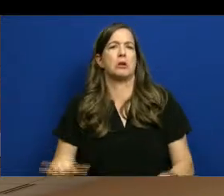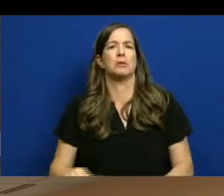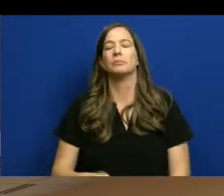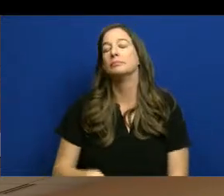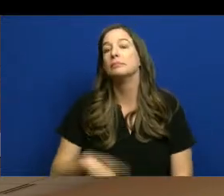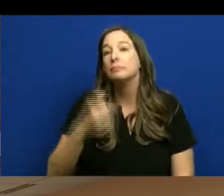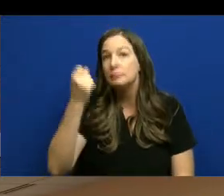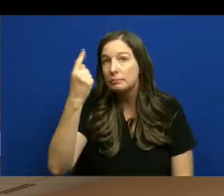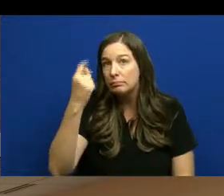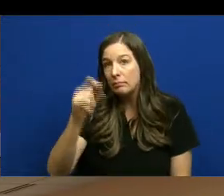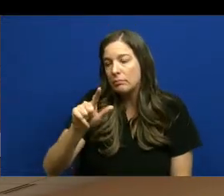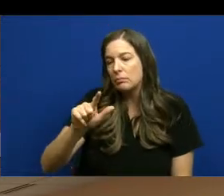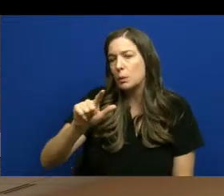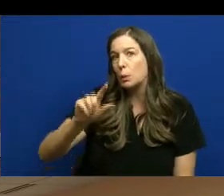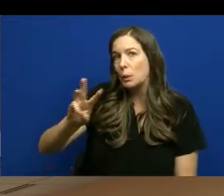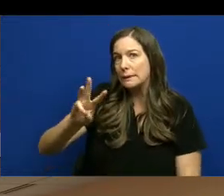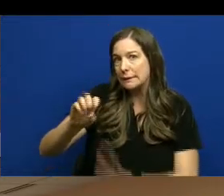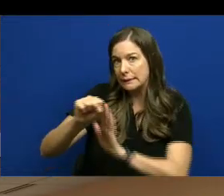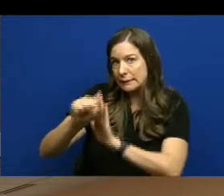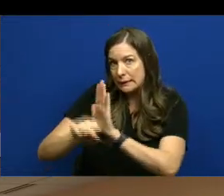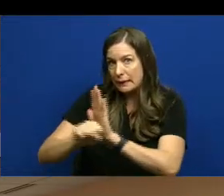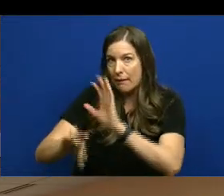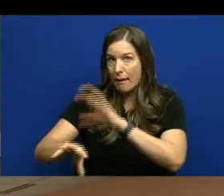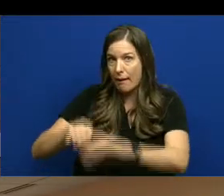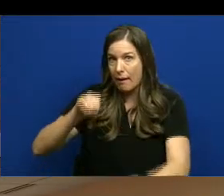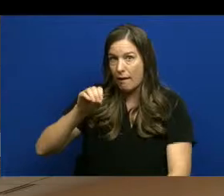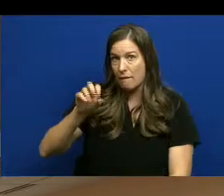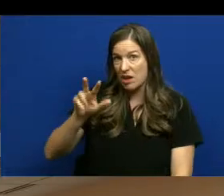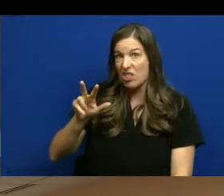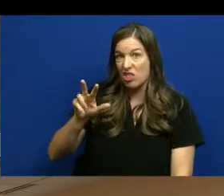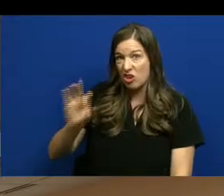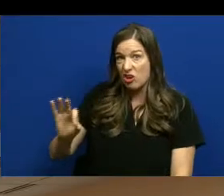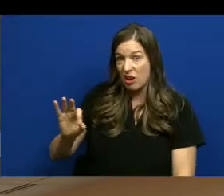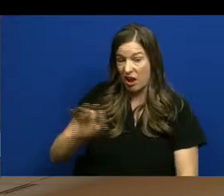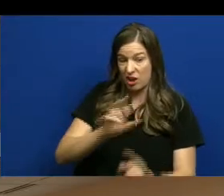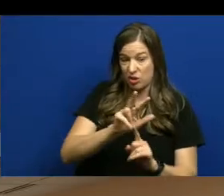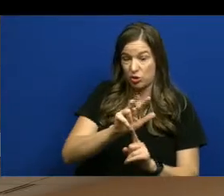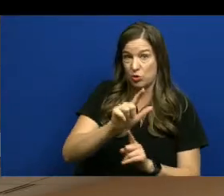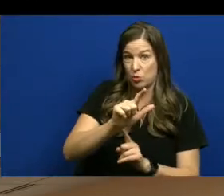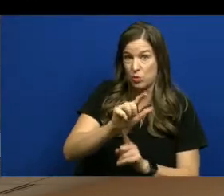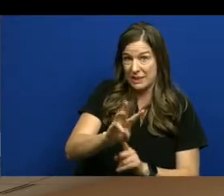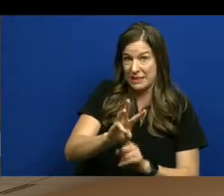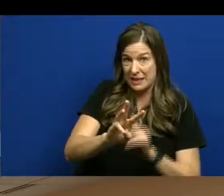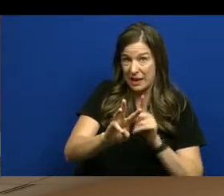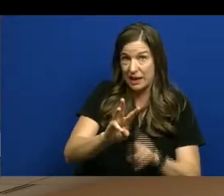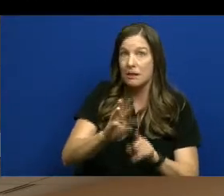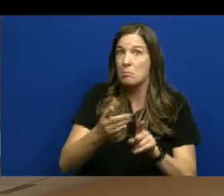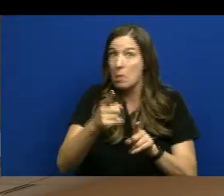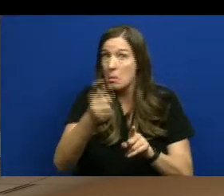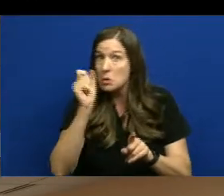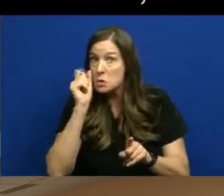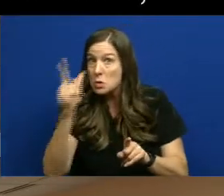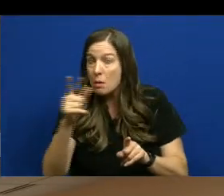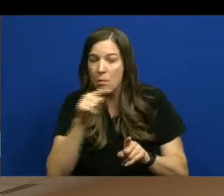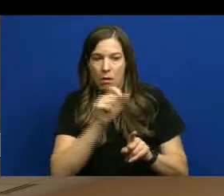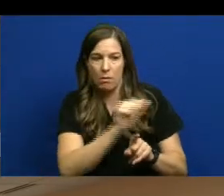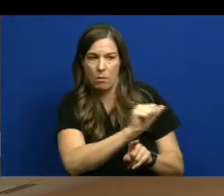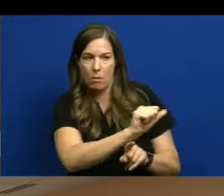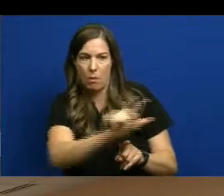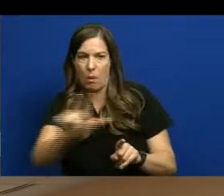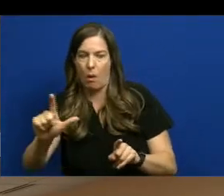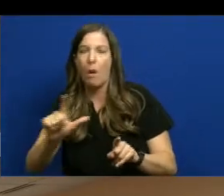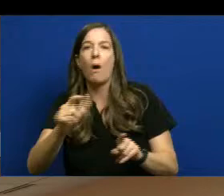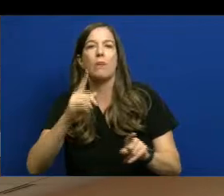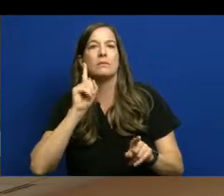out of 39 states, you may be surprised to hear, are completely deaf without any